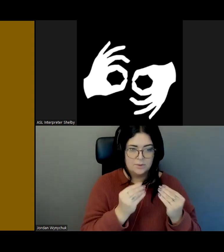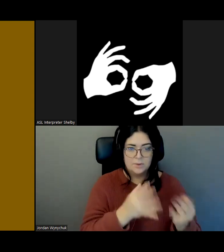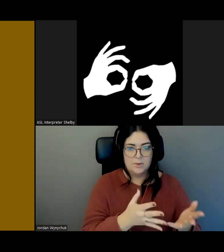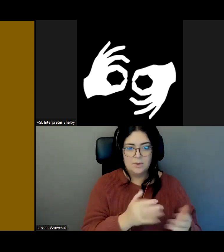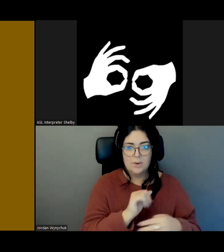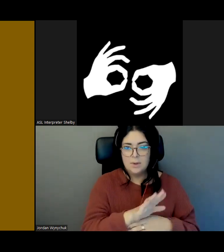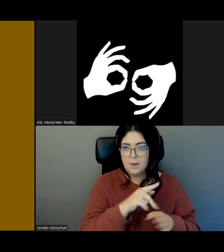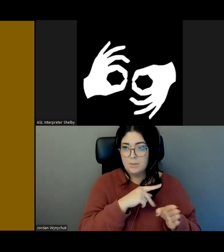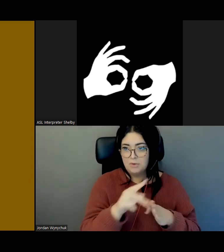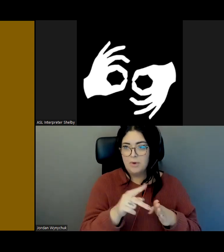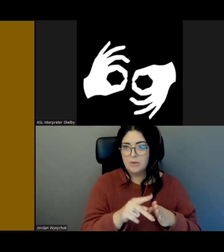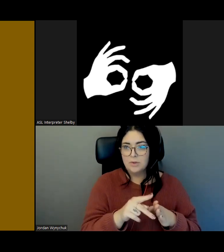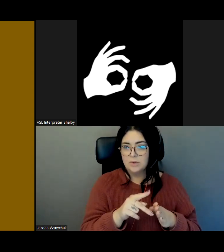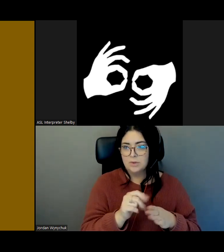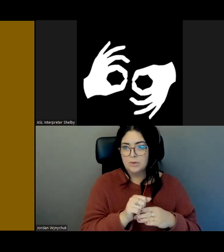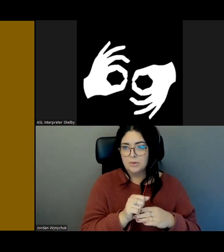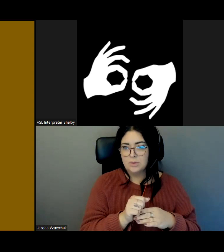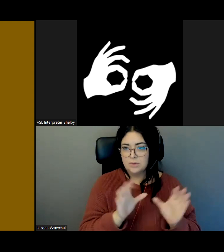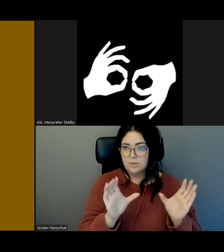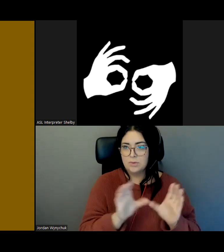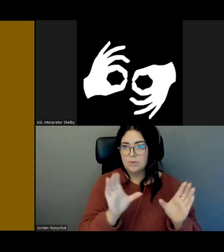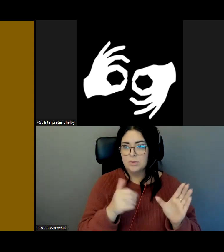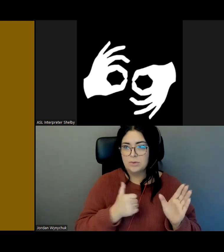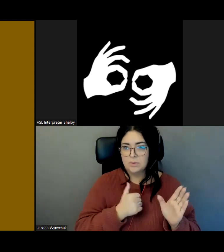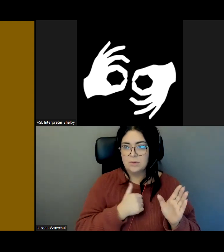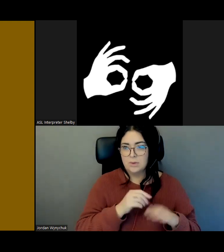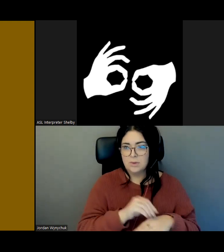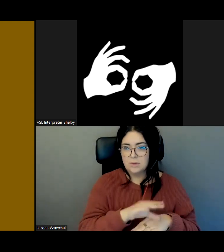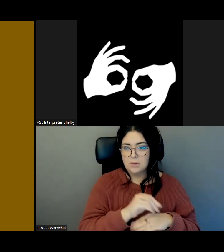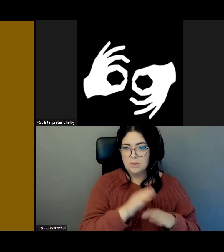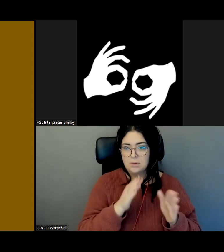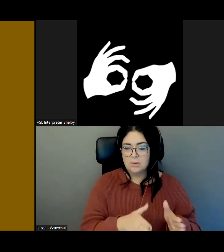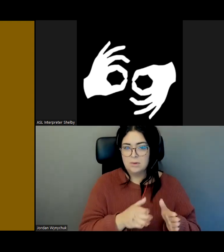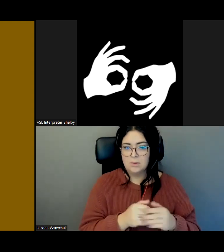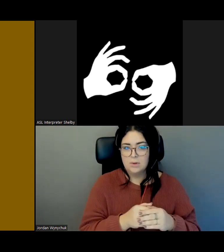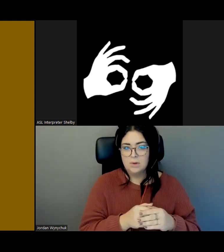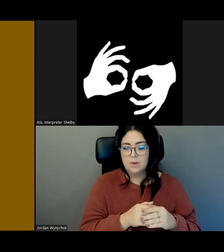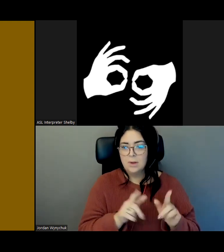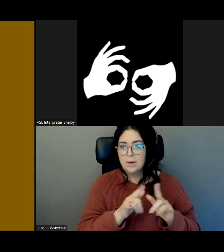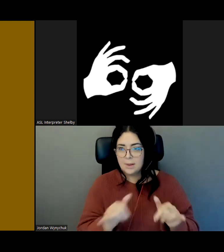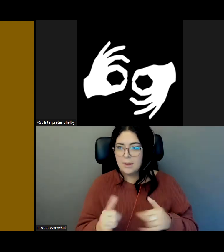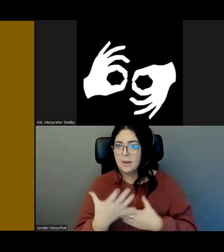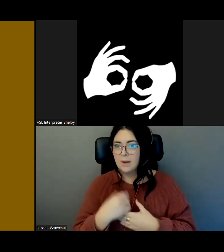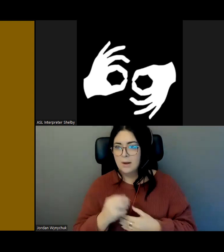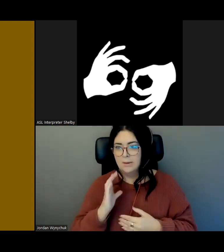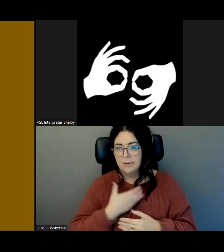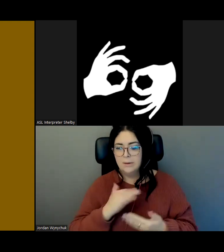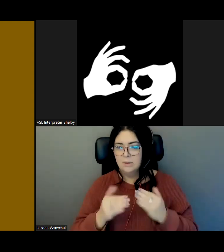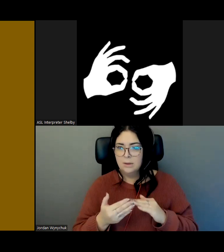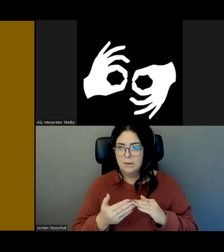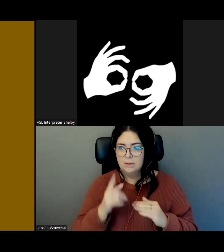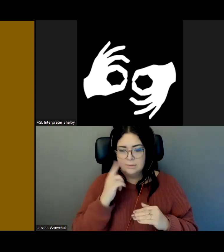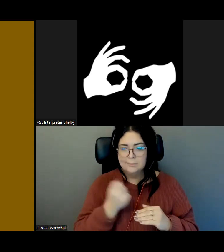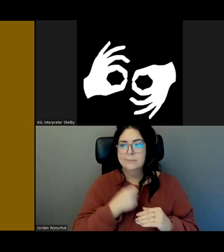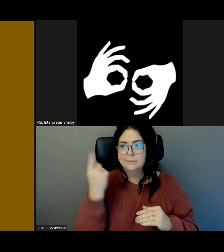their professional designation, so like Certified Canadian Counselor designation, for instance, but they're part of our community. So